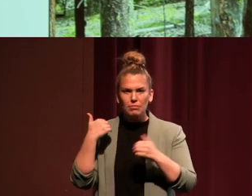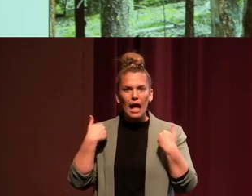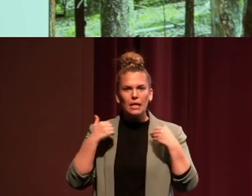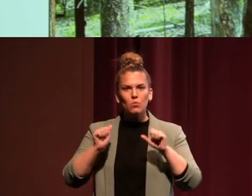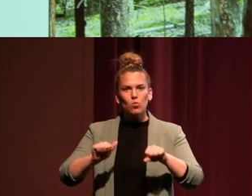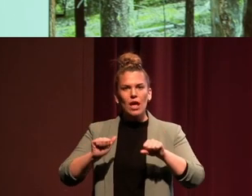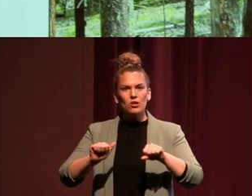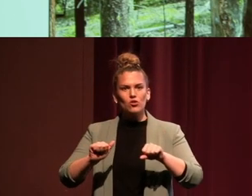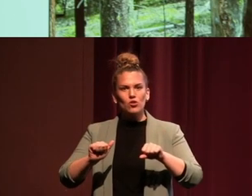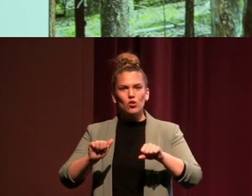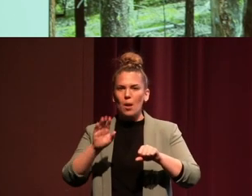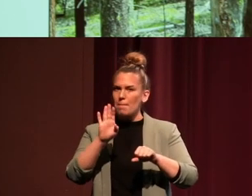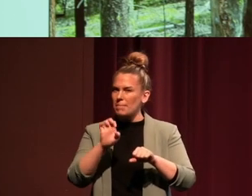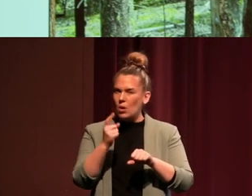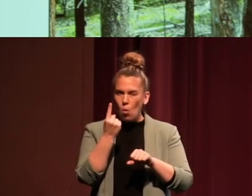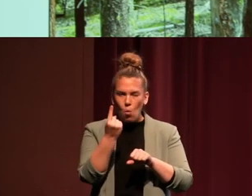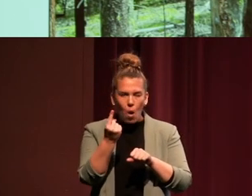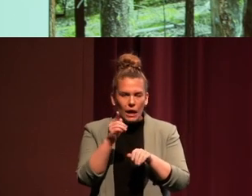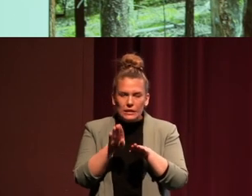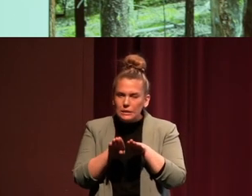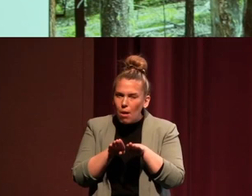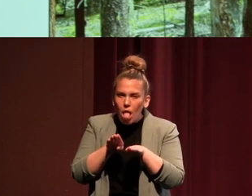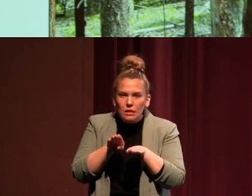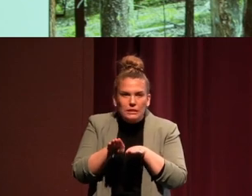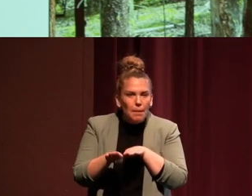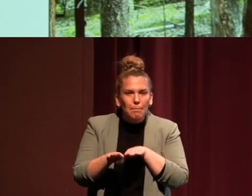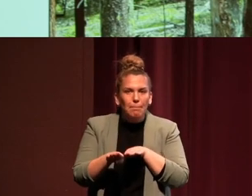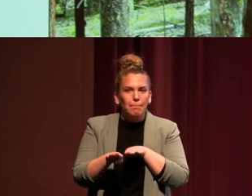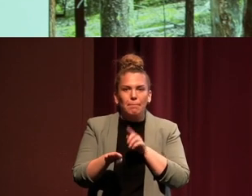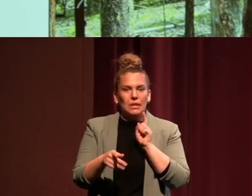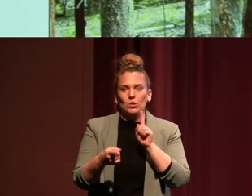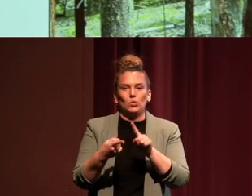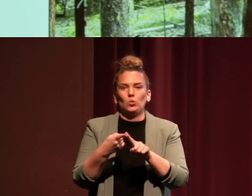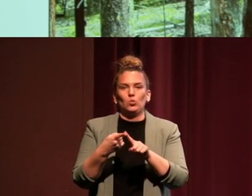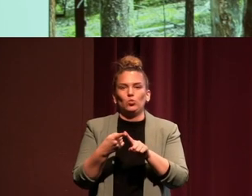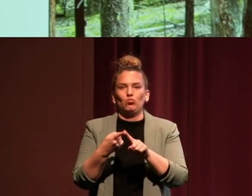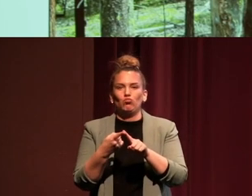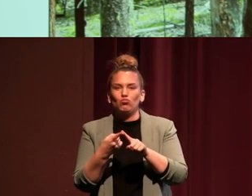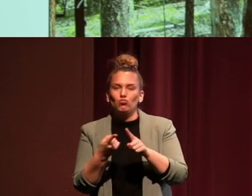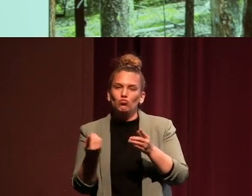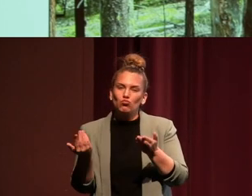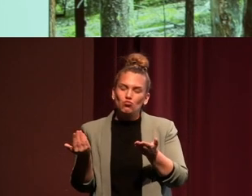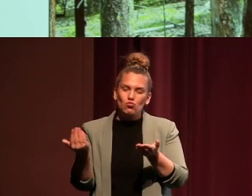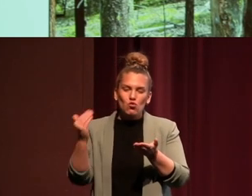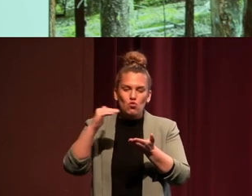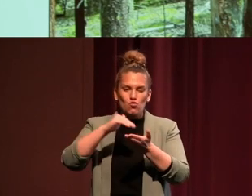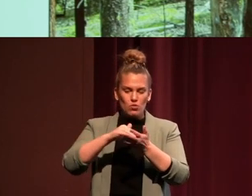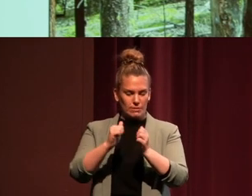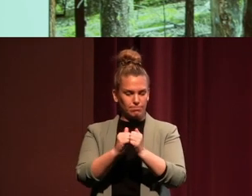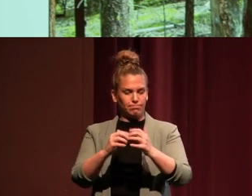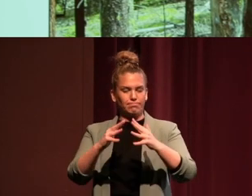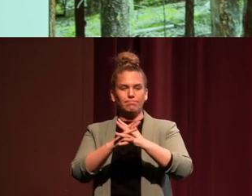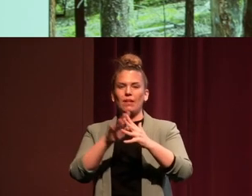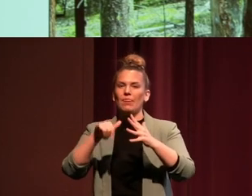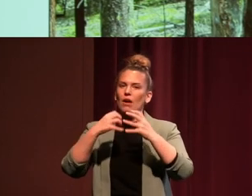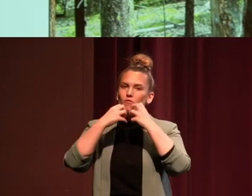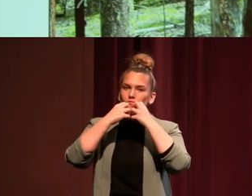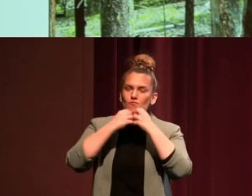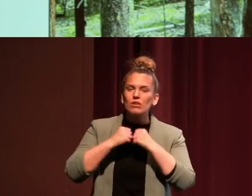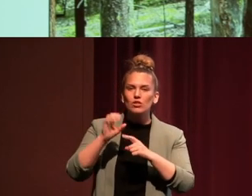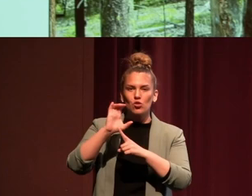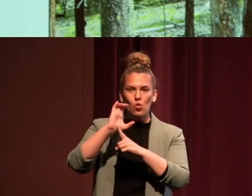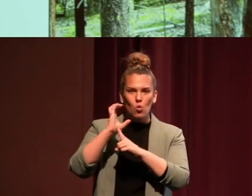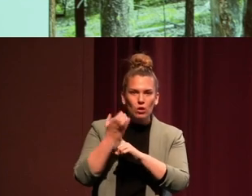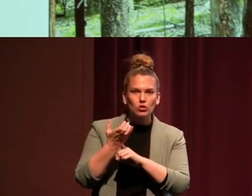has the potential to be one small step towards reweaving that rich cultural heritage that John Charles